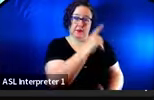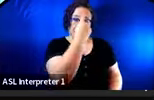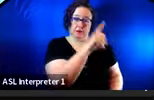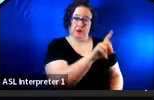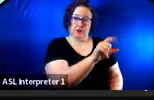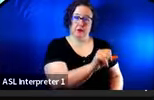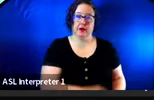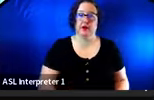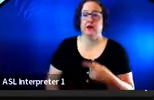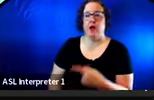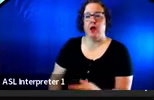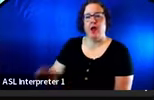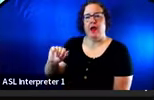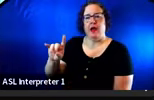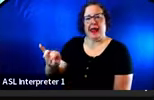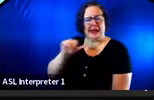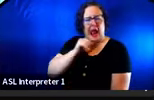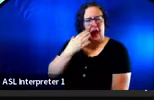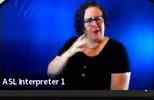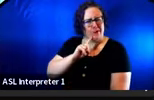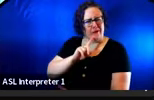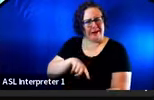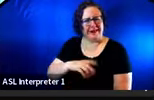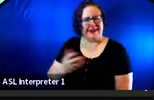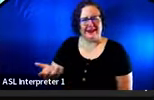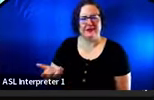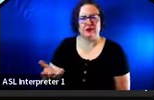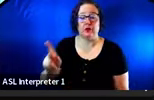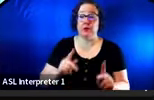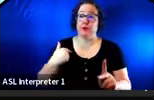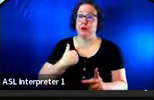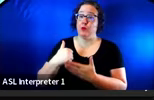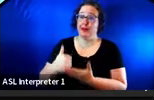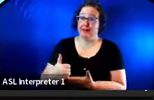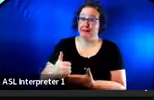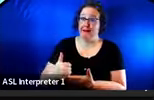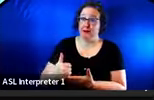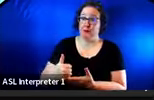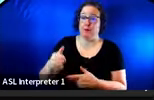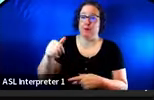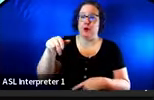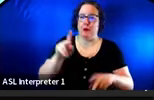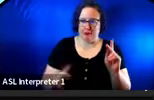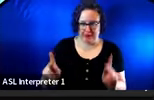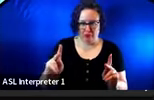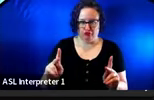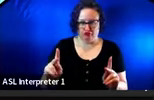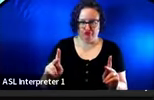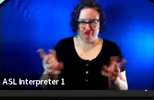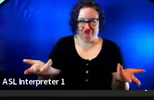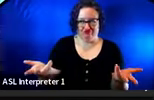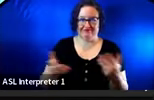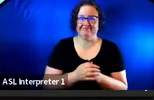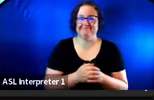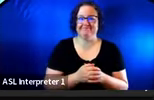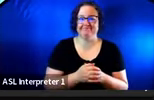I don't know if I have an answer to that. The people that we help on our end are people. So as you know, sometimes with